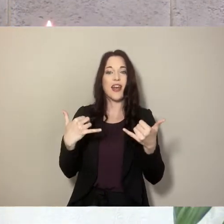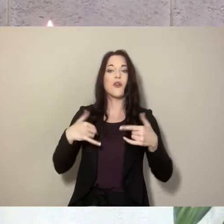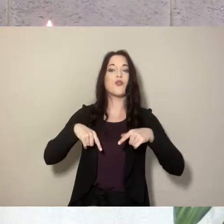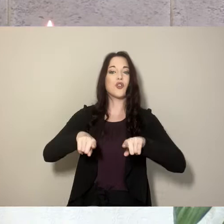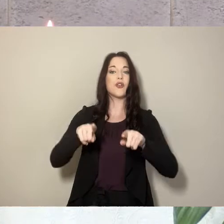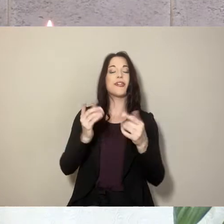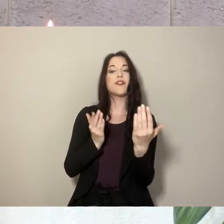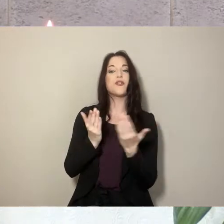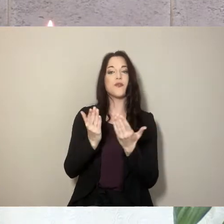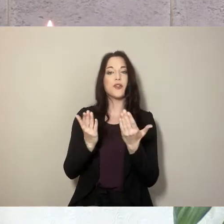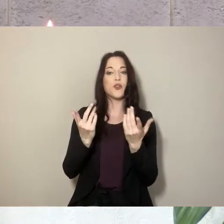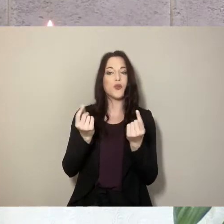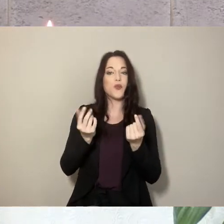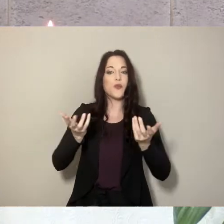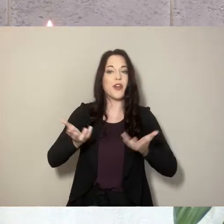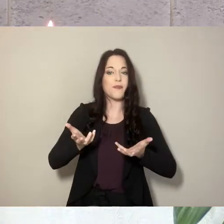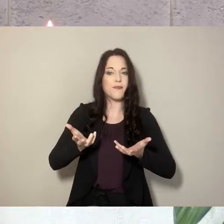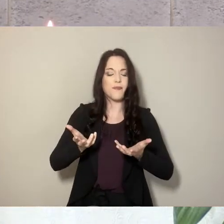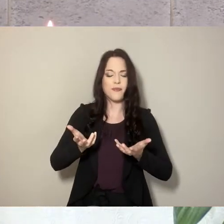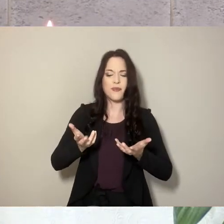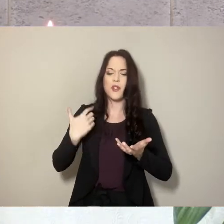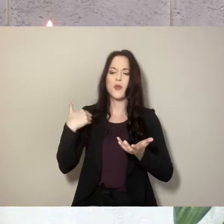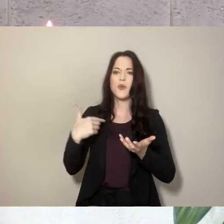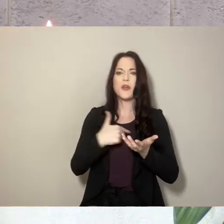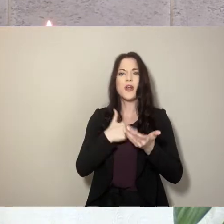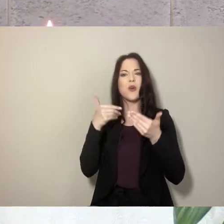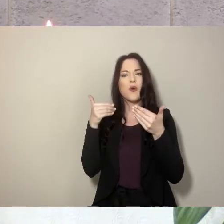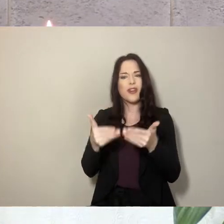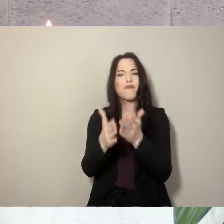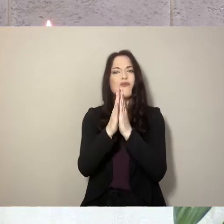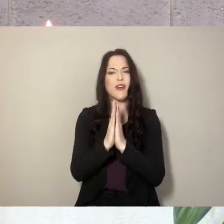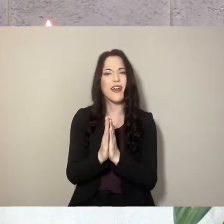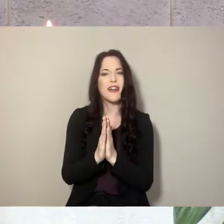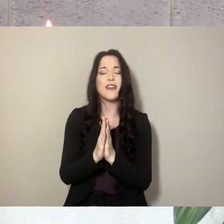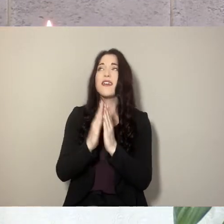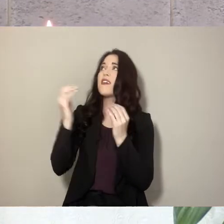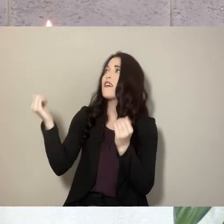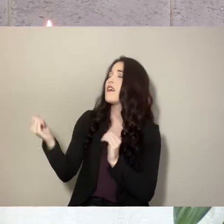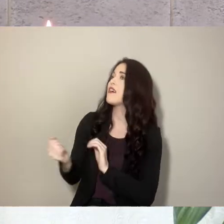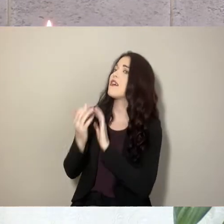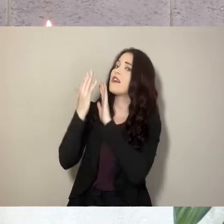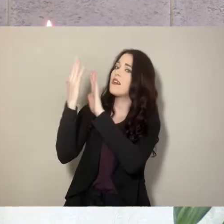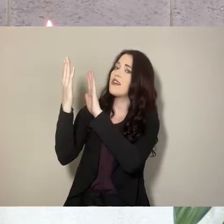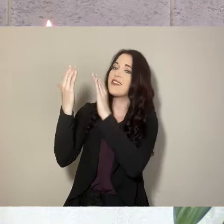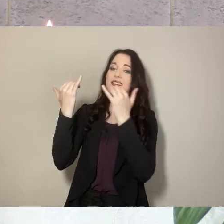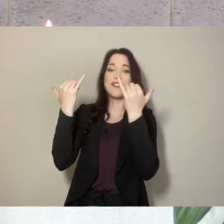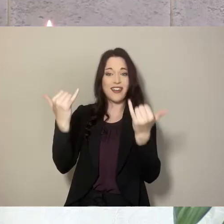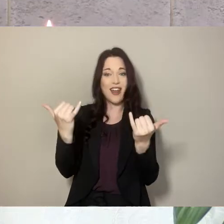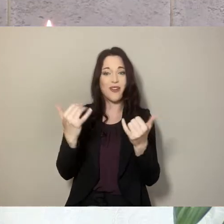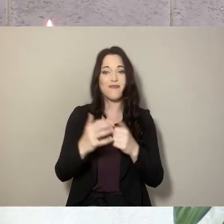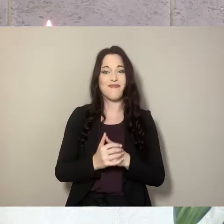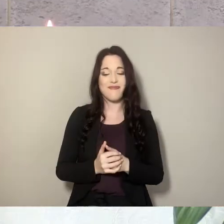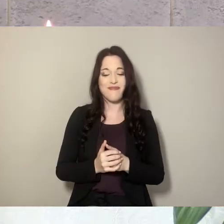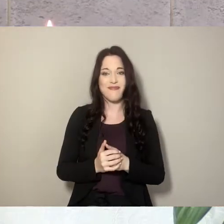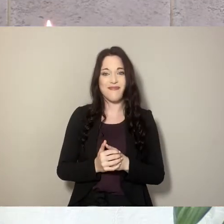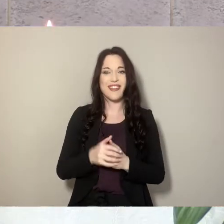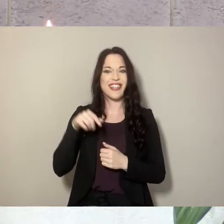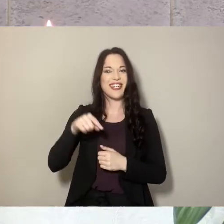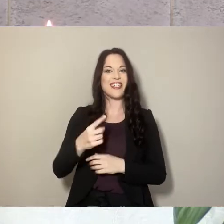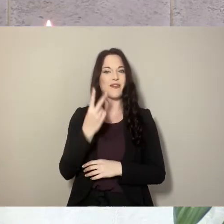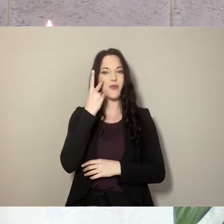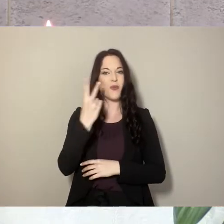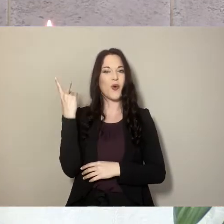Service, we'll let us go to God of our understanding in prayer on this Memorial